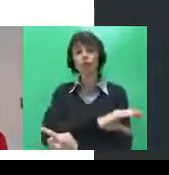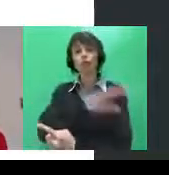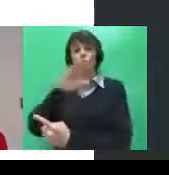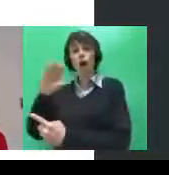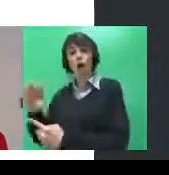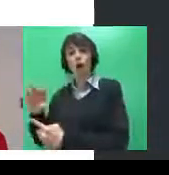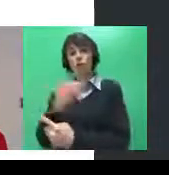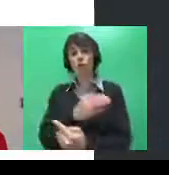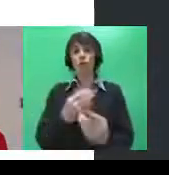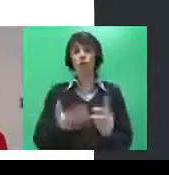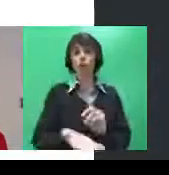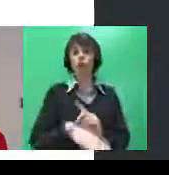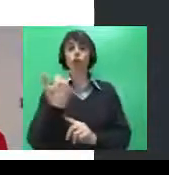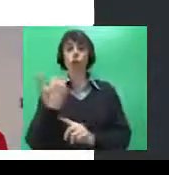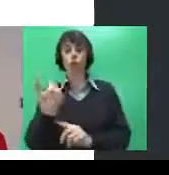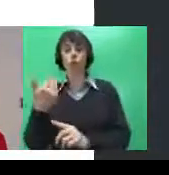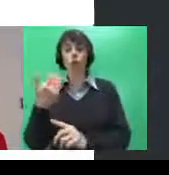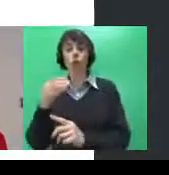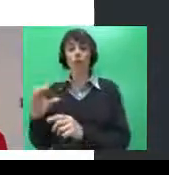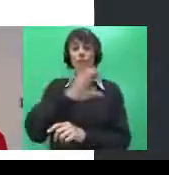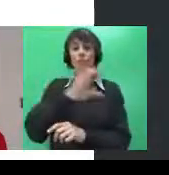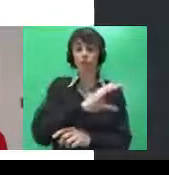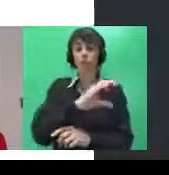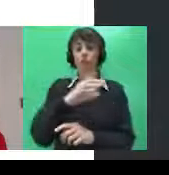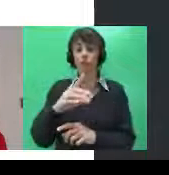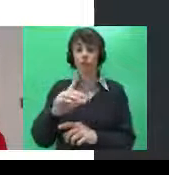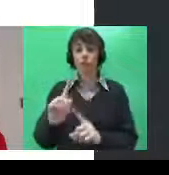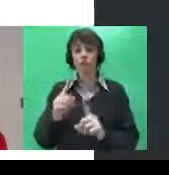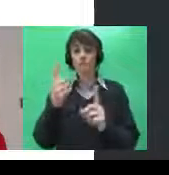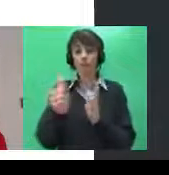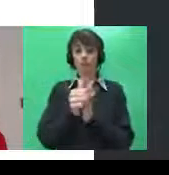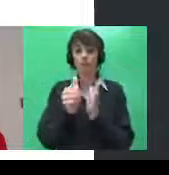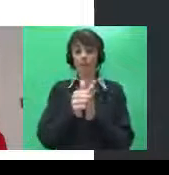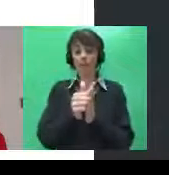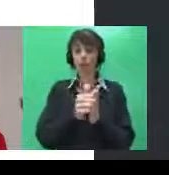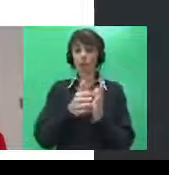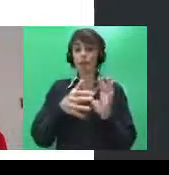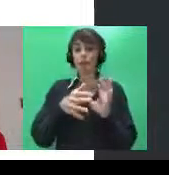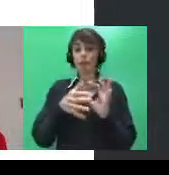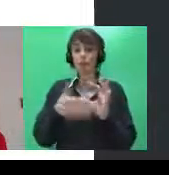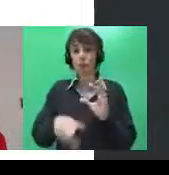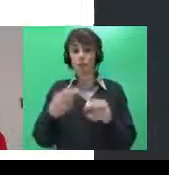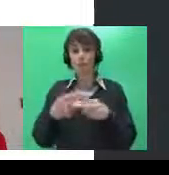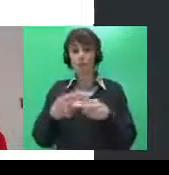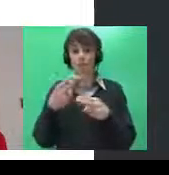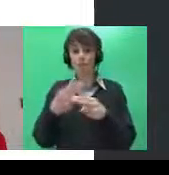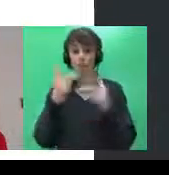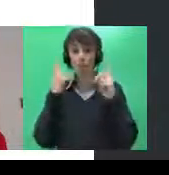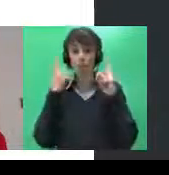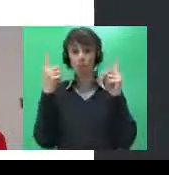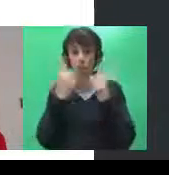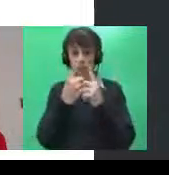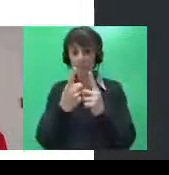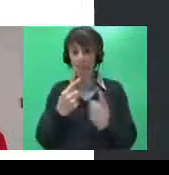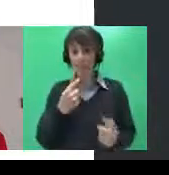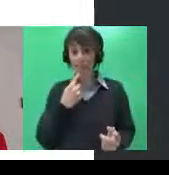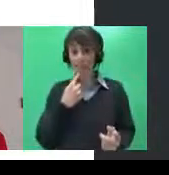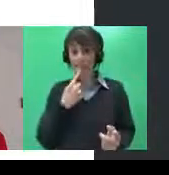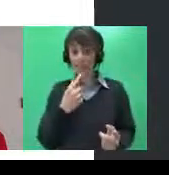is the first of its kind, published by Sheffield Hallam University, states that sport and physical activity contributes a